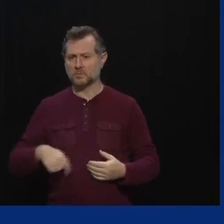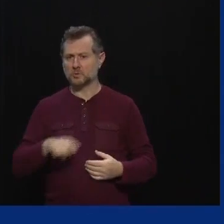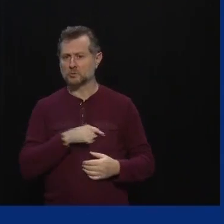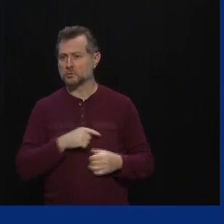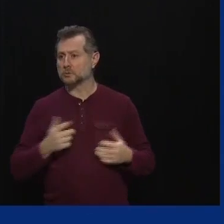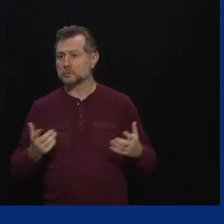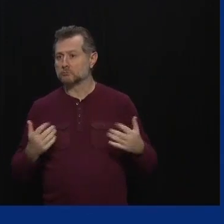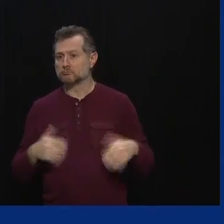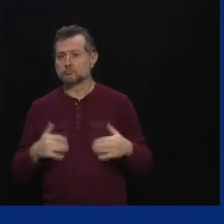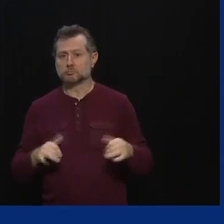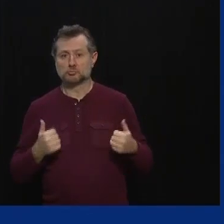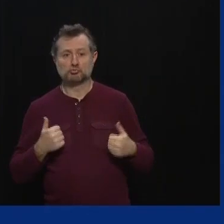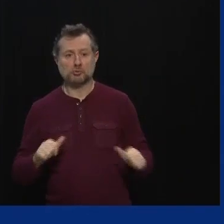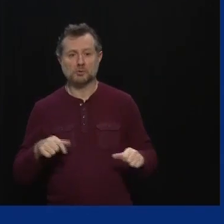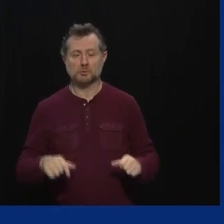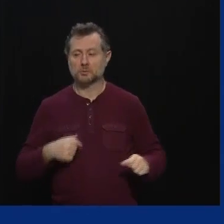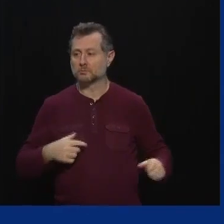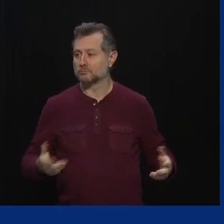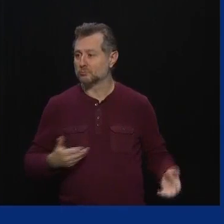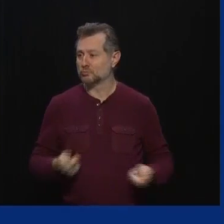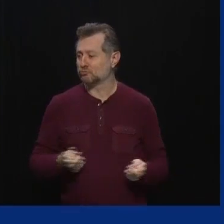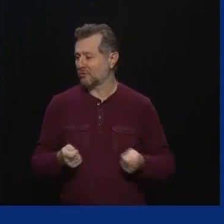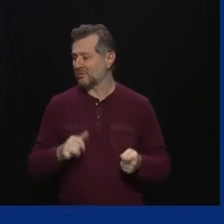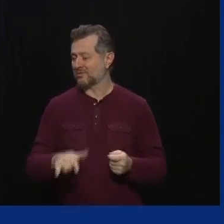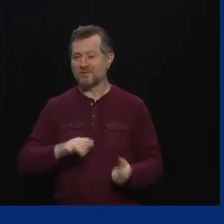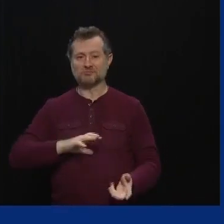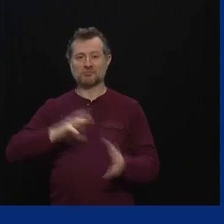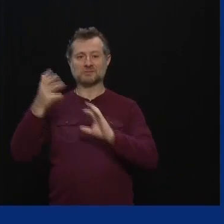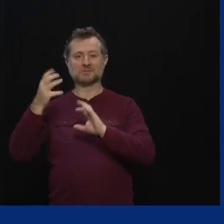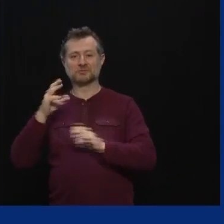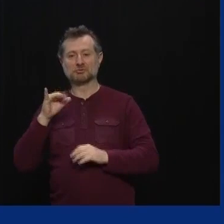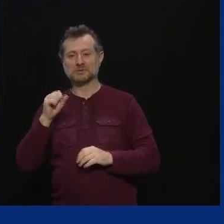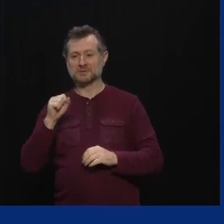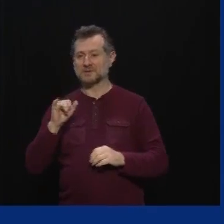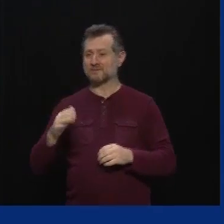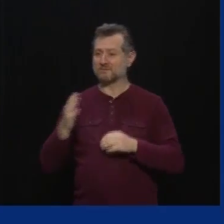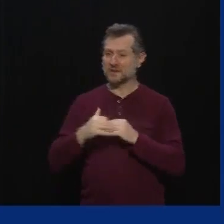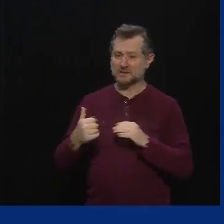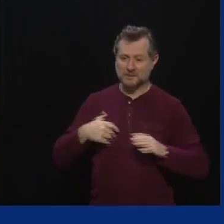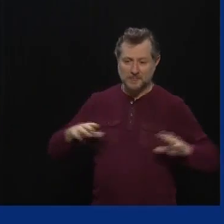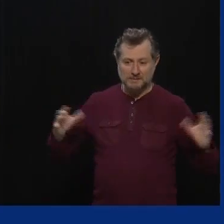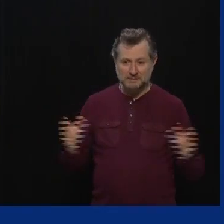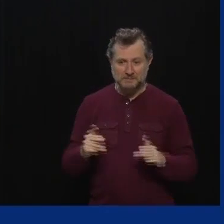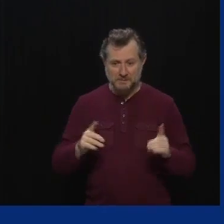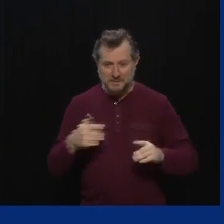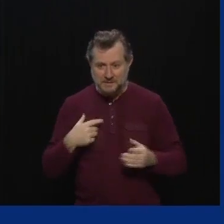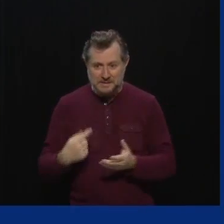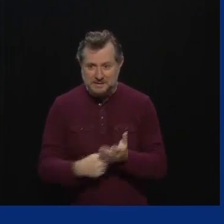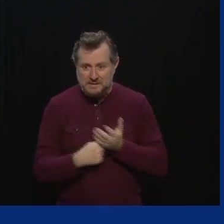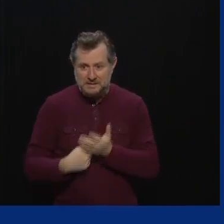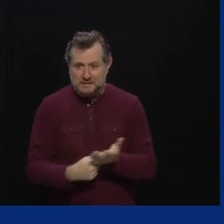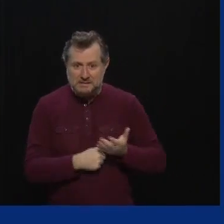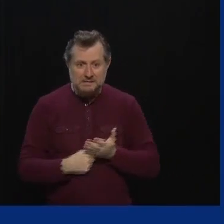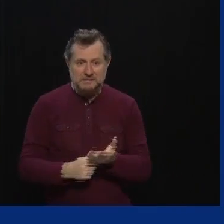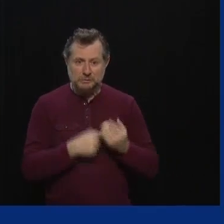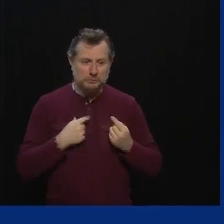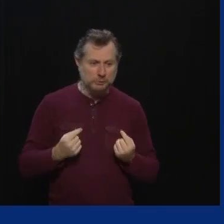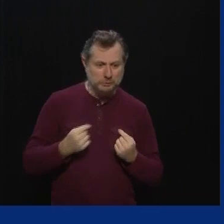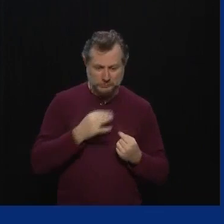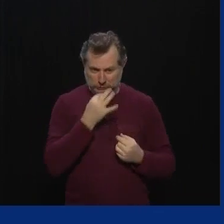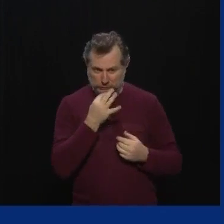deal with this crisis. I'm convening more people very shortly to talk about what we can do in the short term, and I'm talking